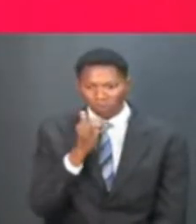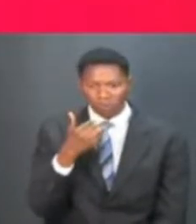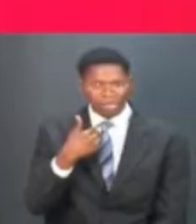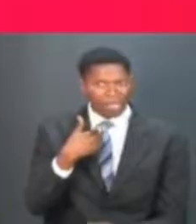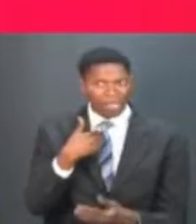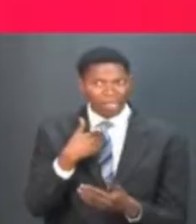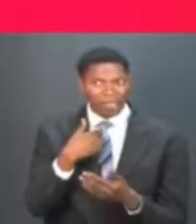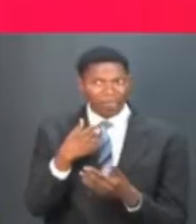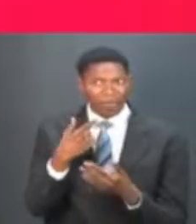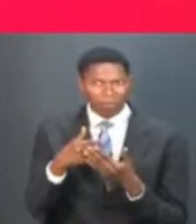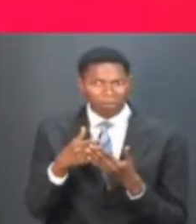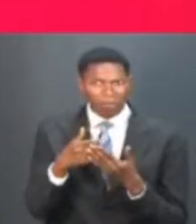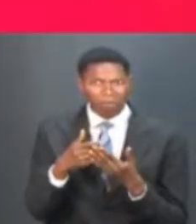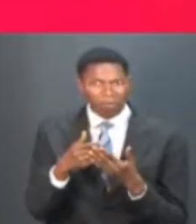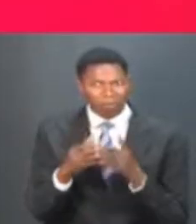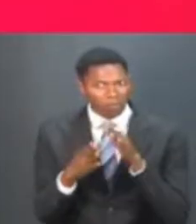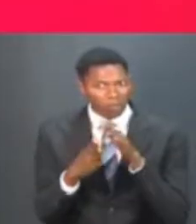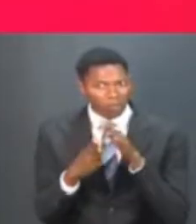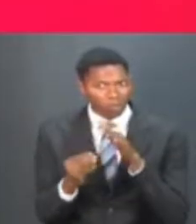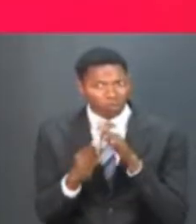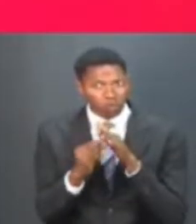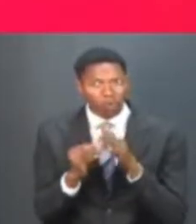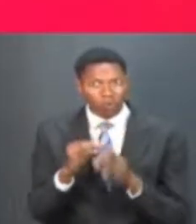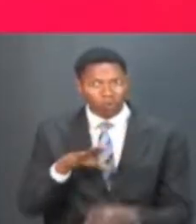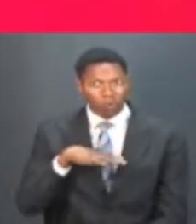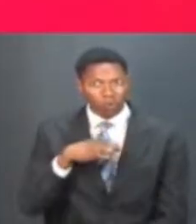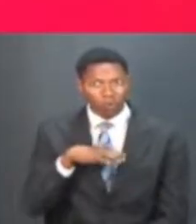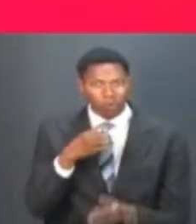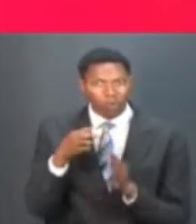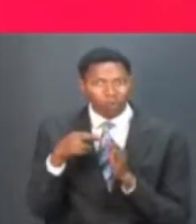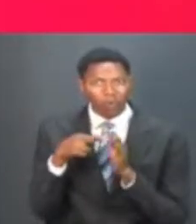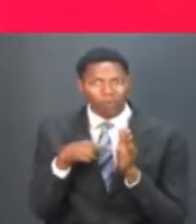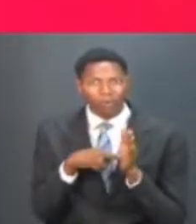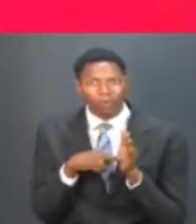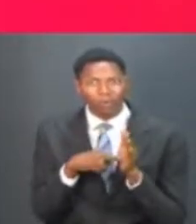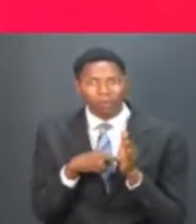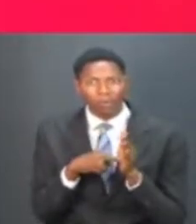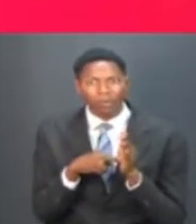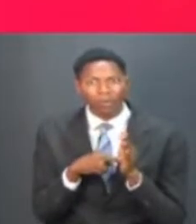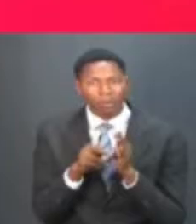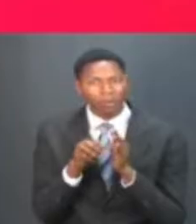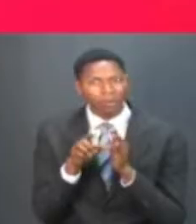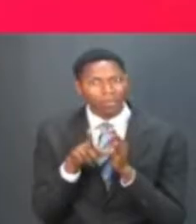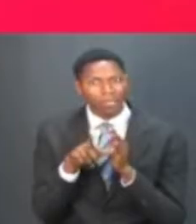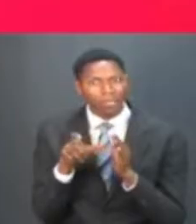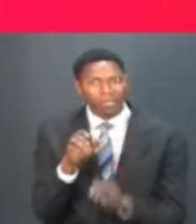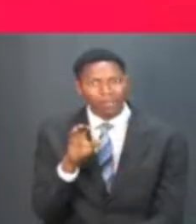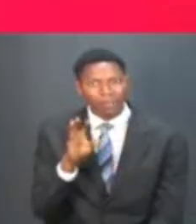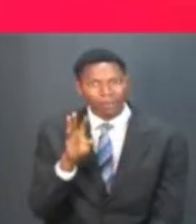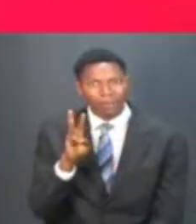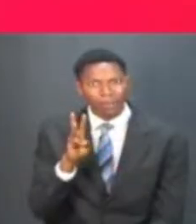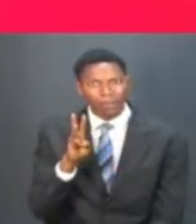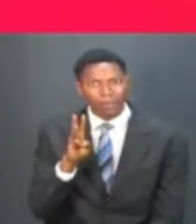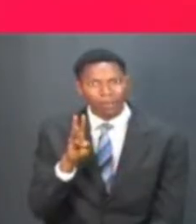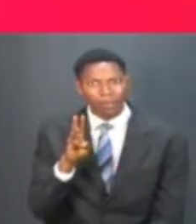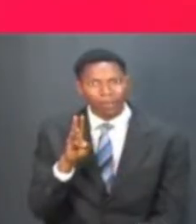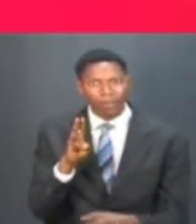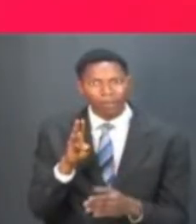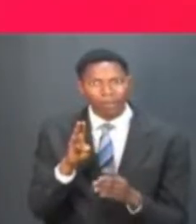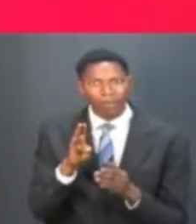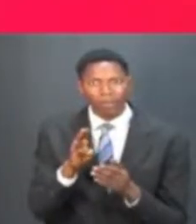of the official reports. So we take item 6,